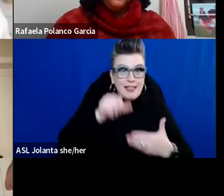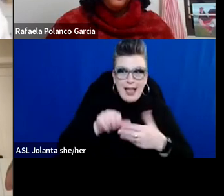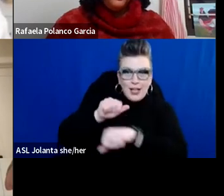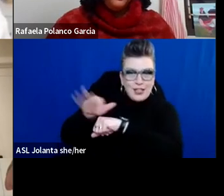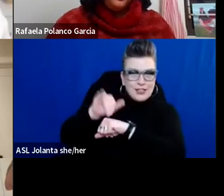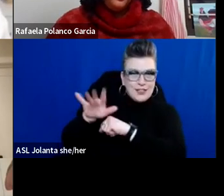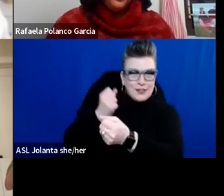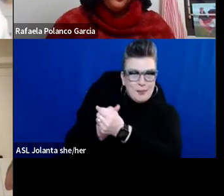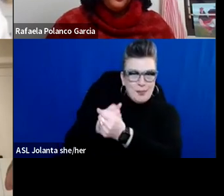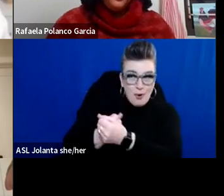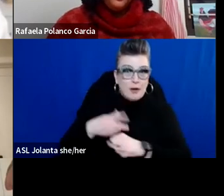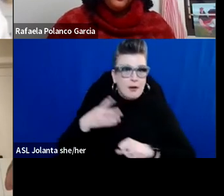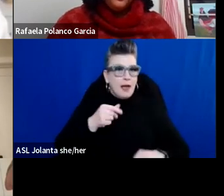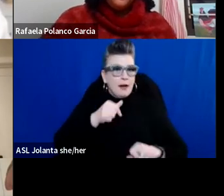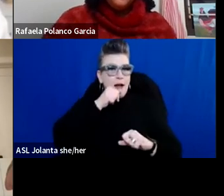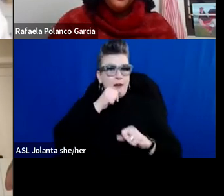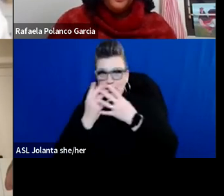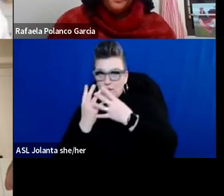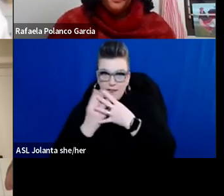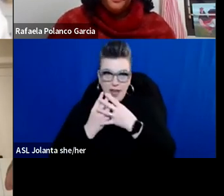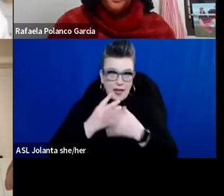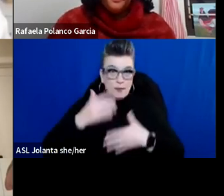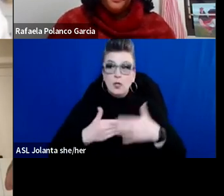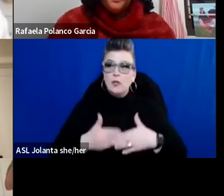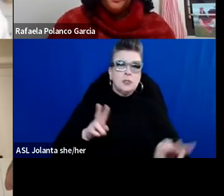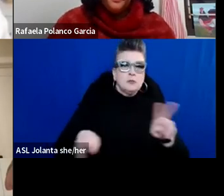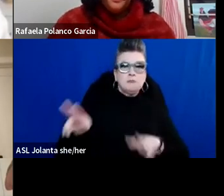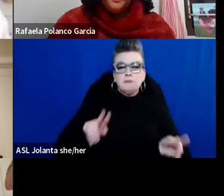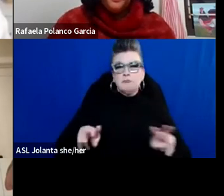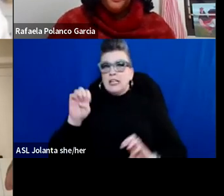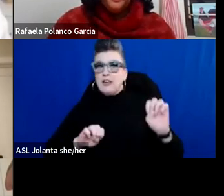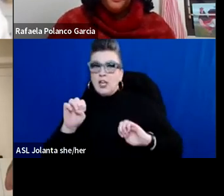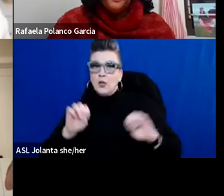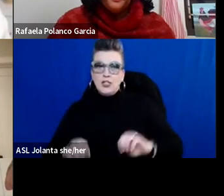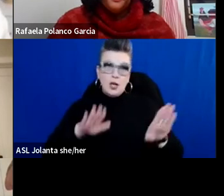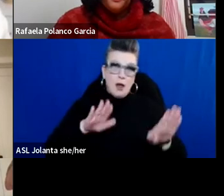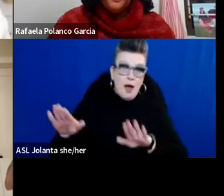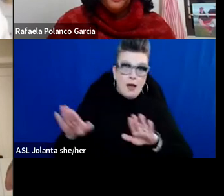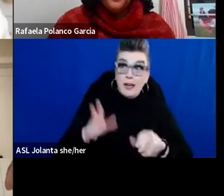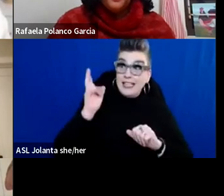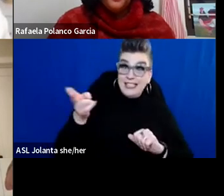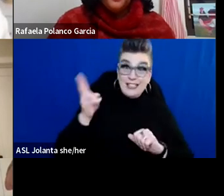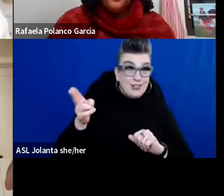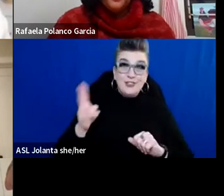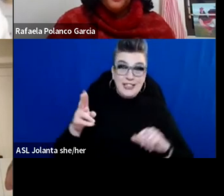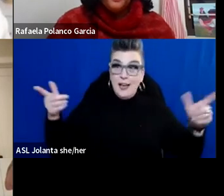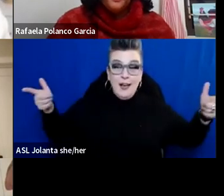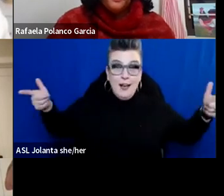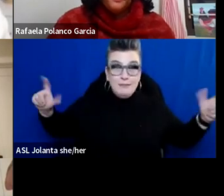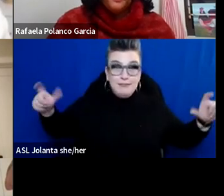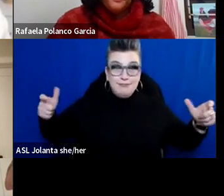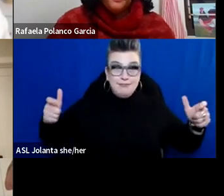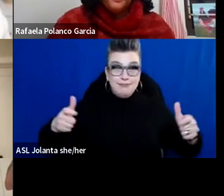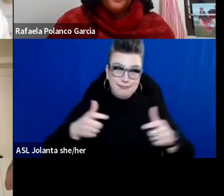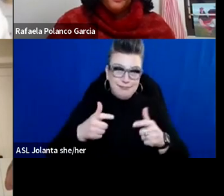confidential vetting process involving evaluation and conduct history helped us reach this finalist group which i'm happy to